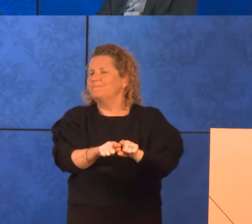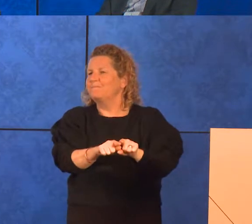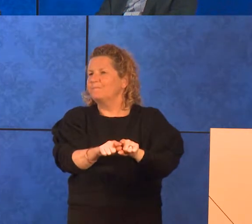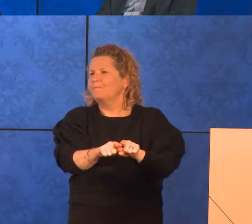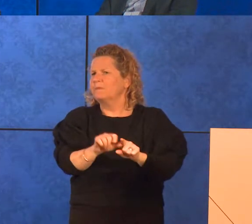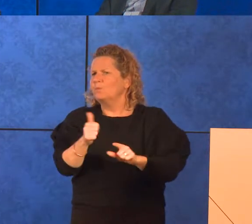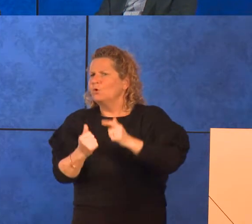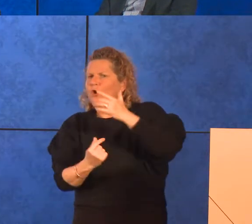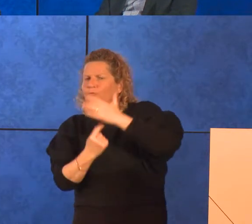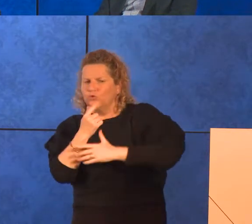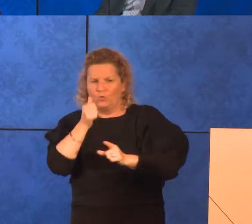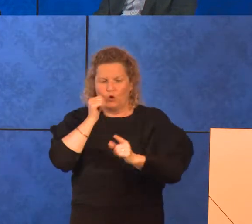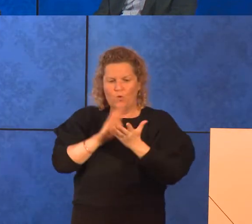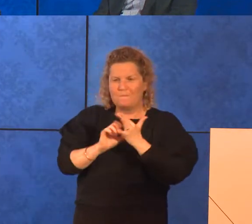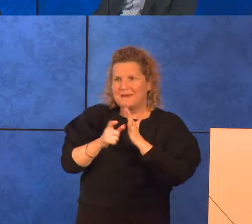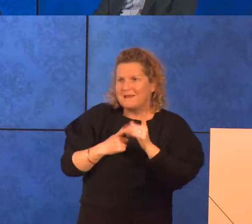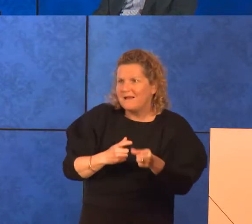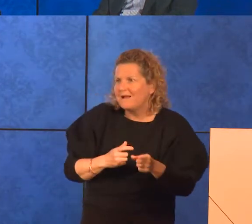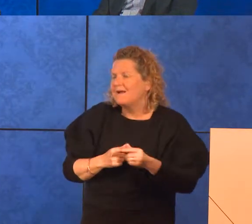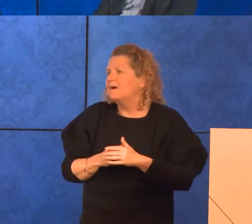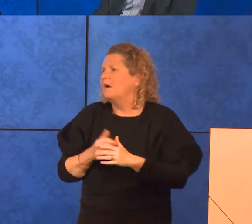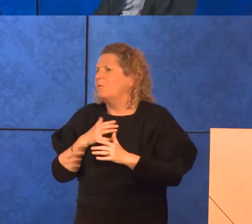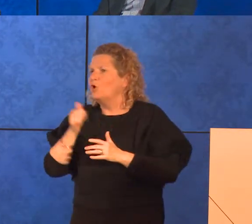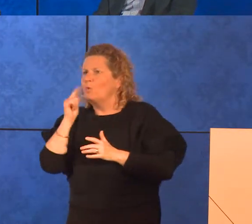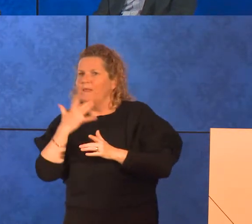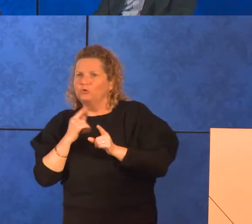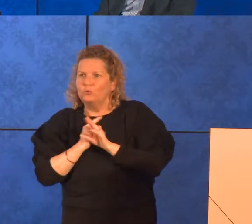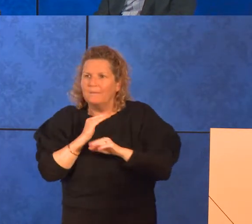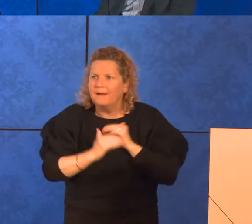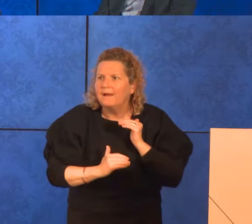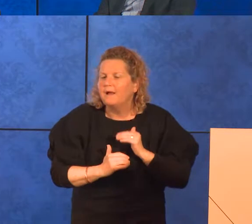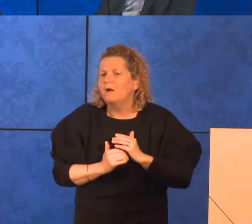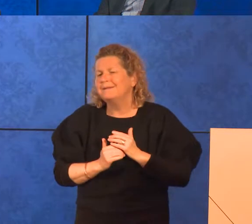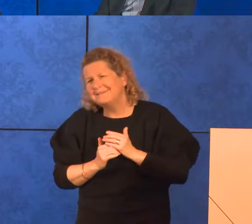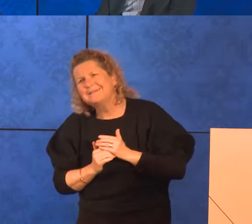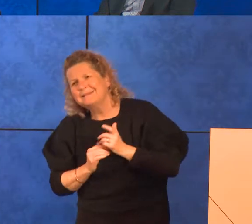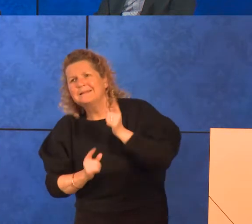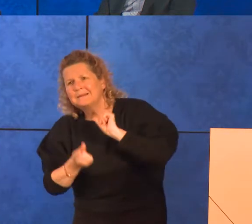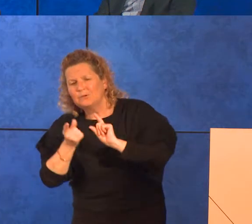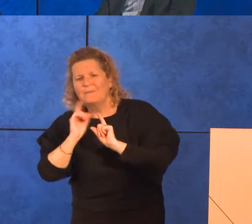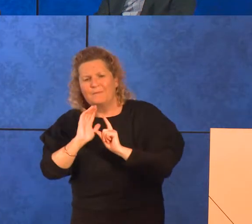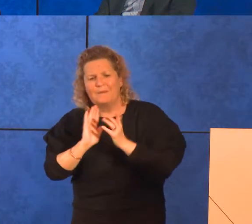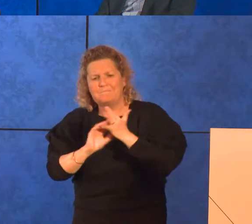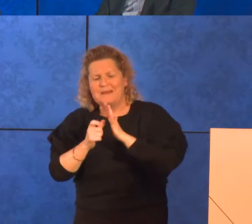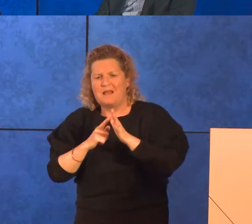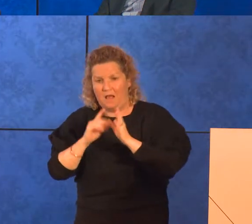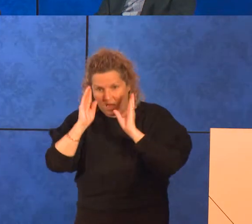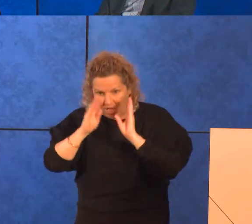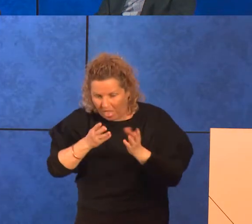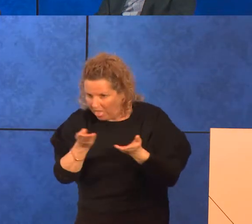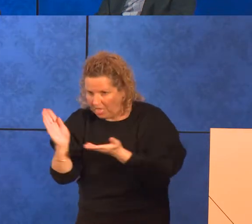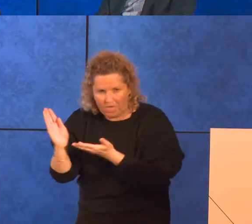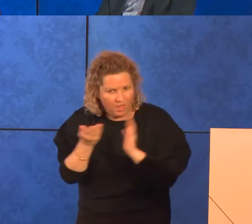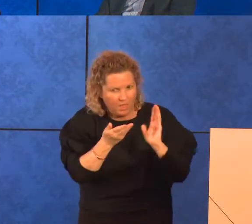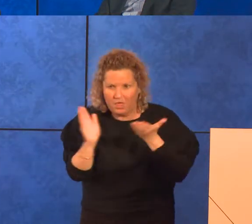that we know media and what they want to cover. And yes, sometimes media, their intention possibly isn't always the